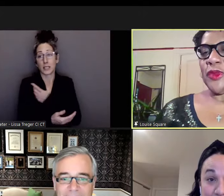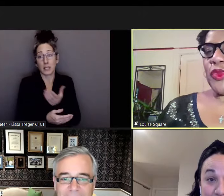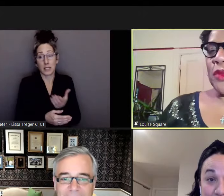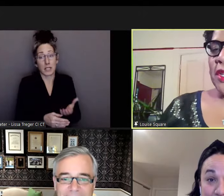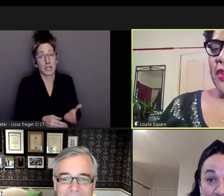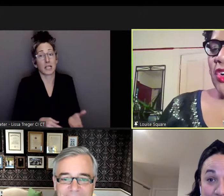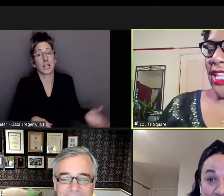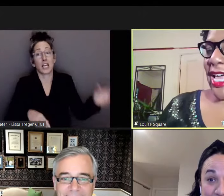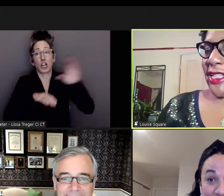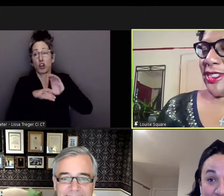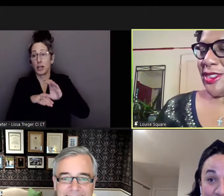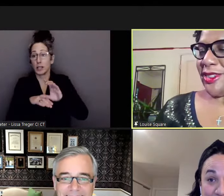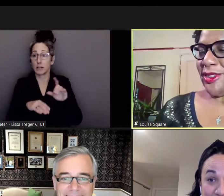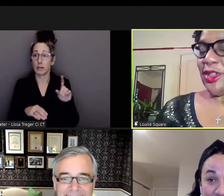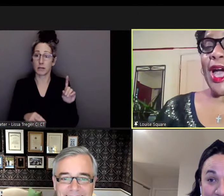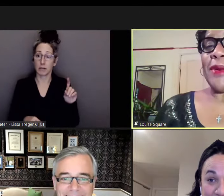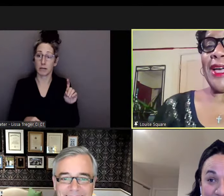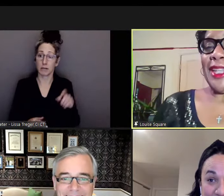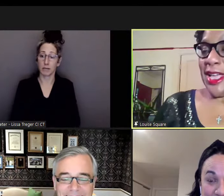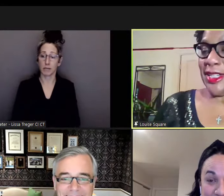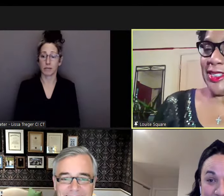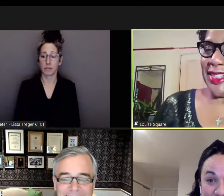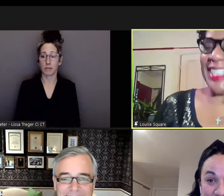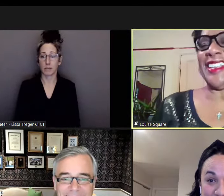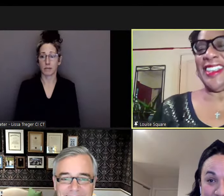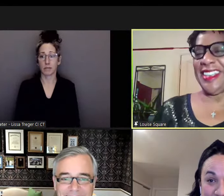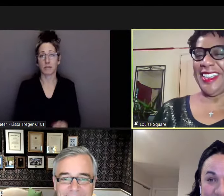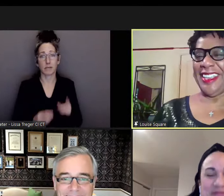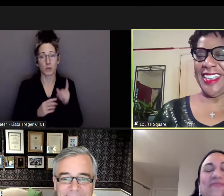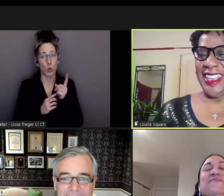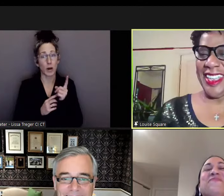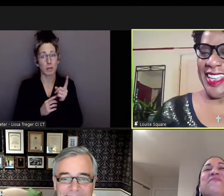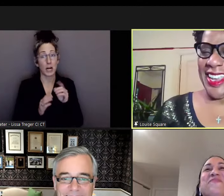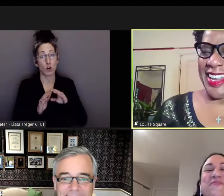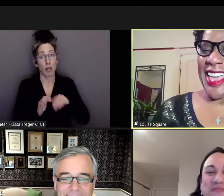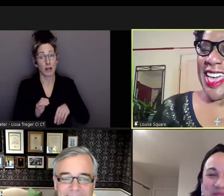Okay, panelists, 1 minute or less. How about less?